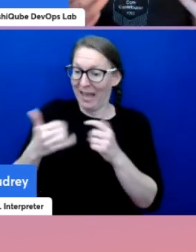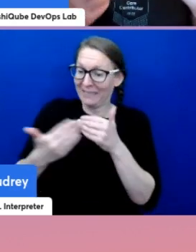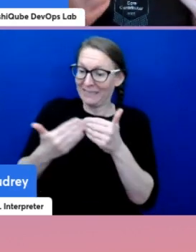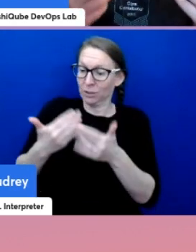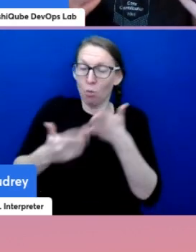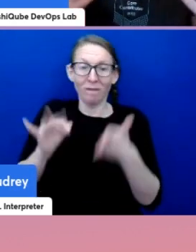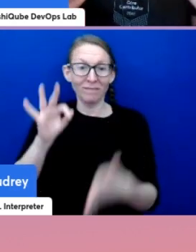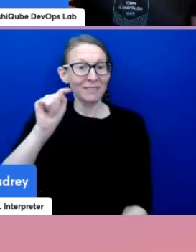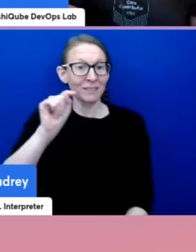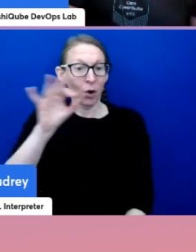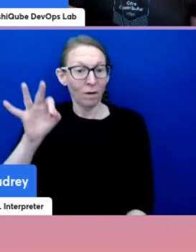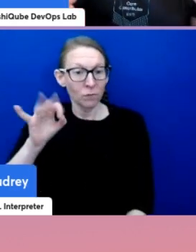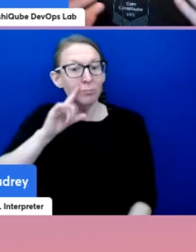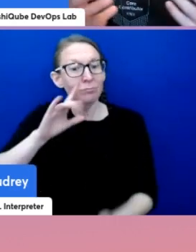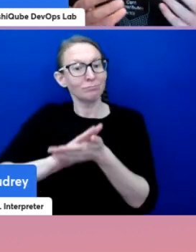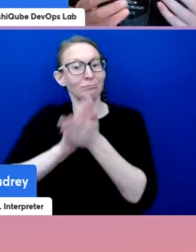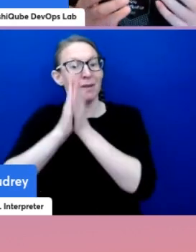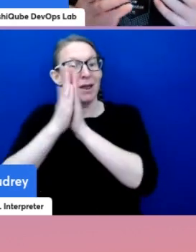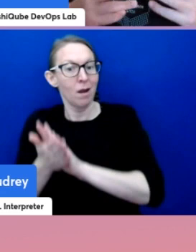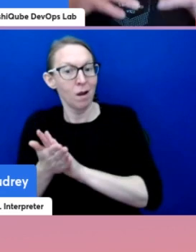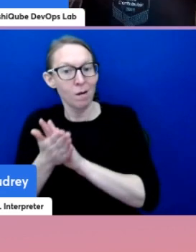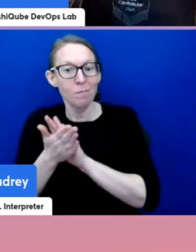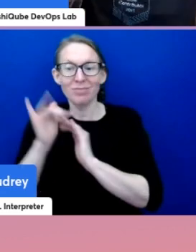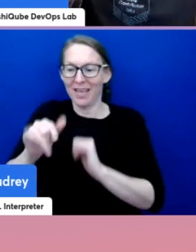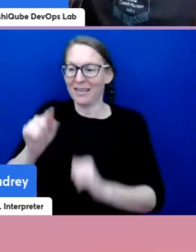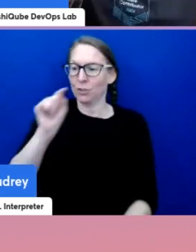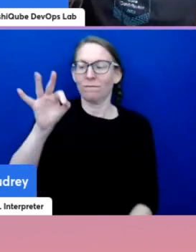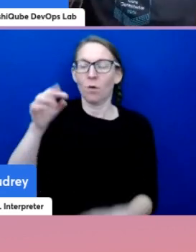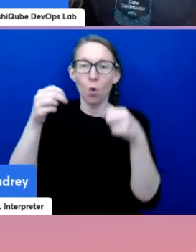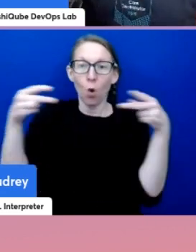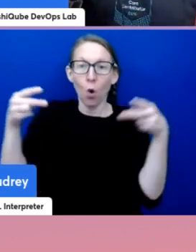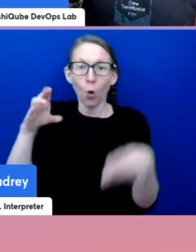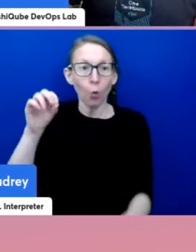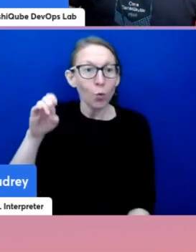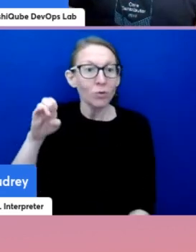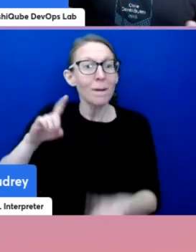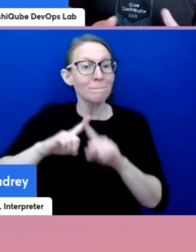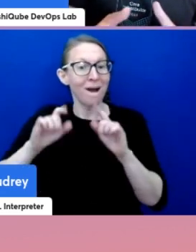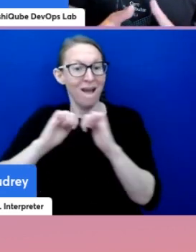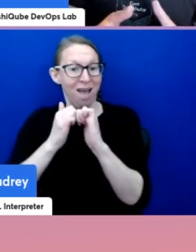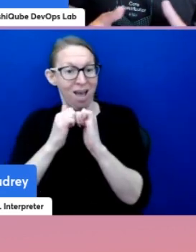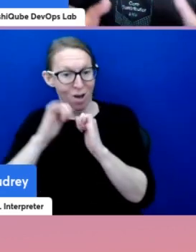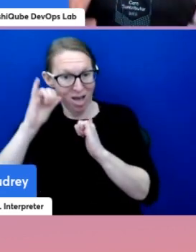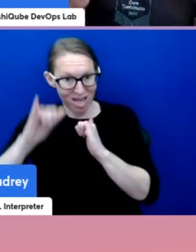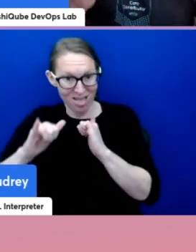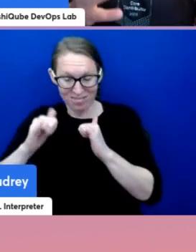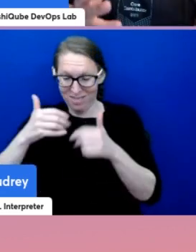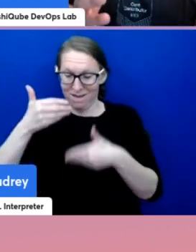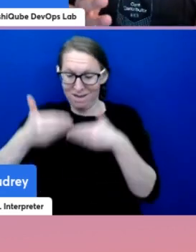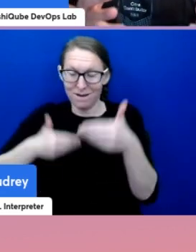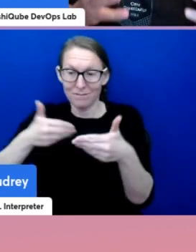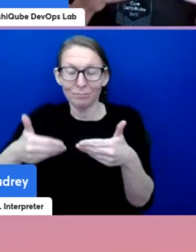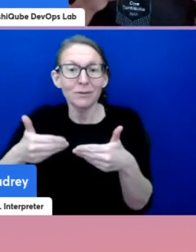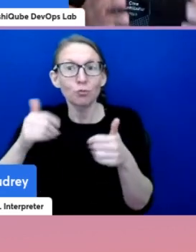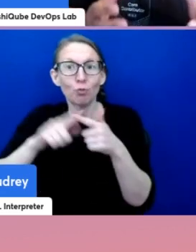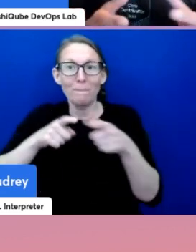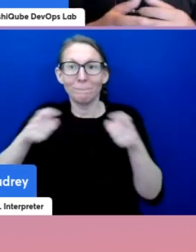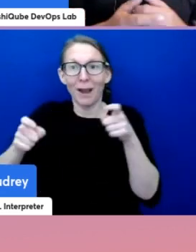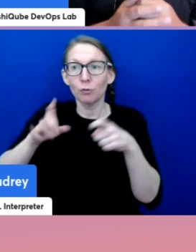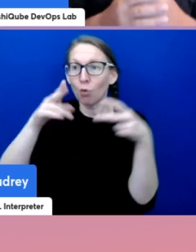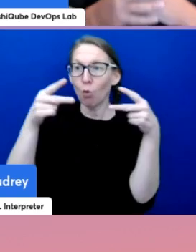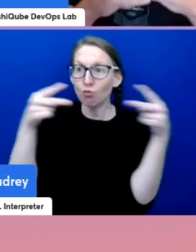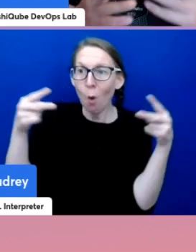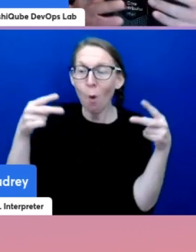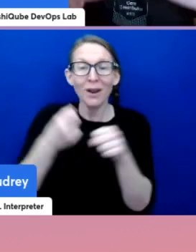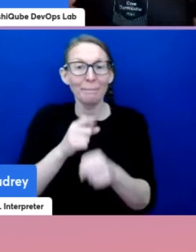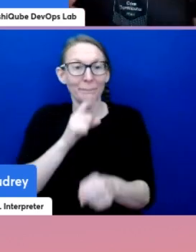become actually writing Terraform code. But this whole meat and process around managing your code and making sure